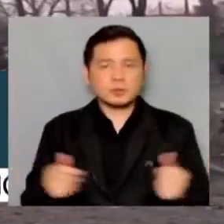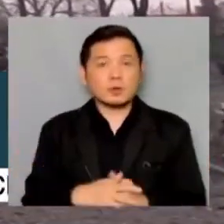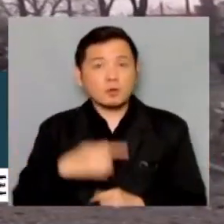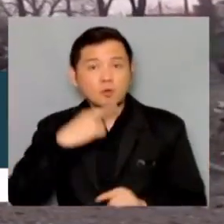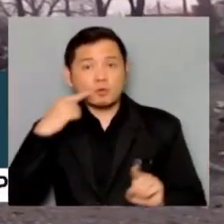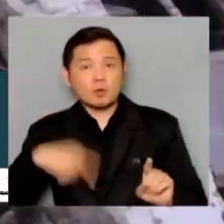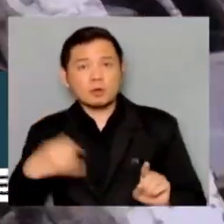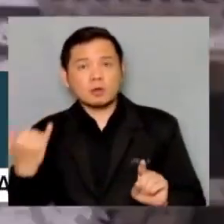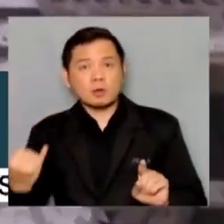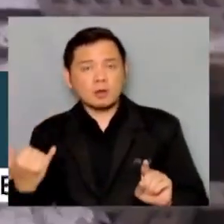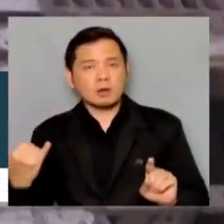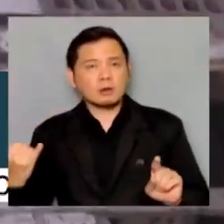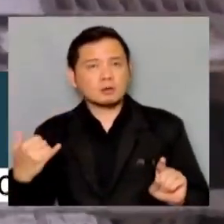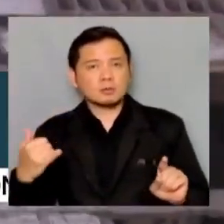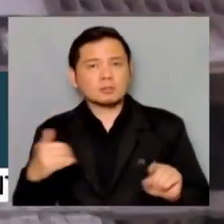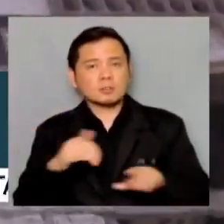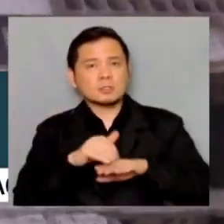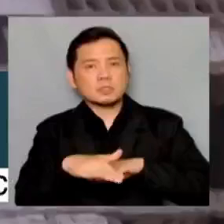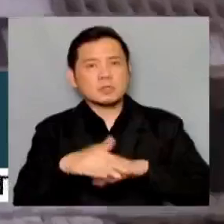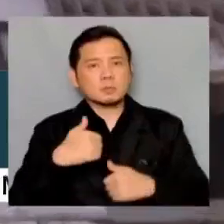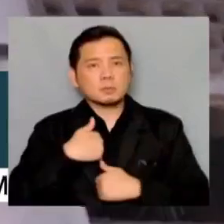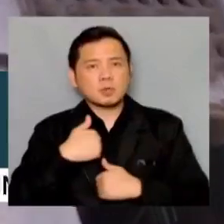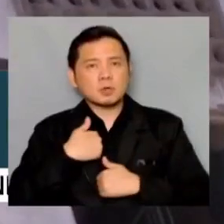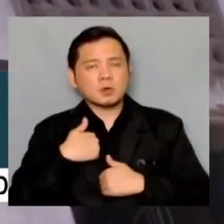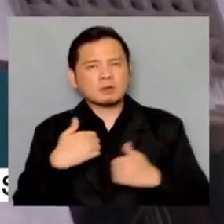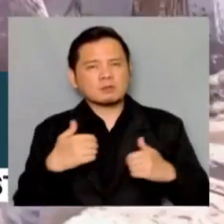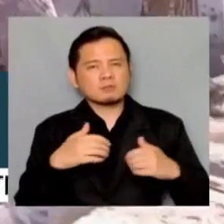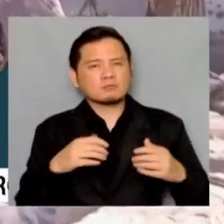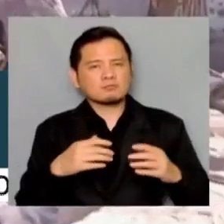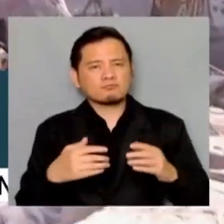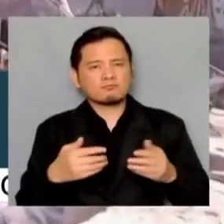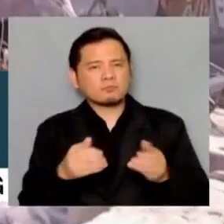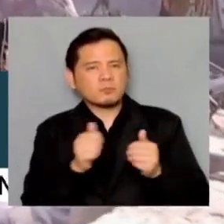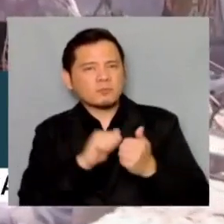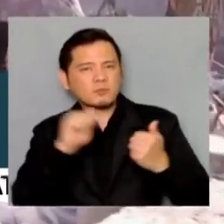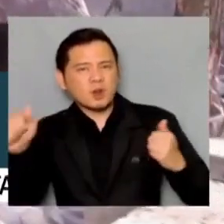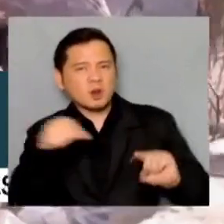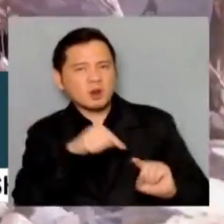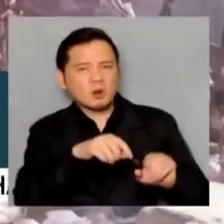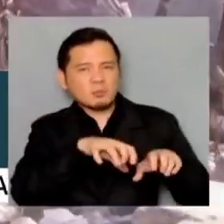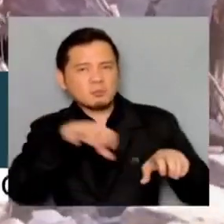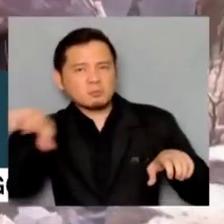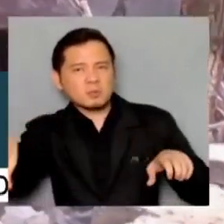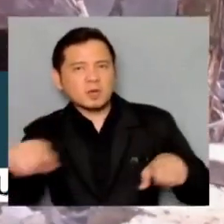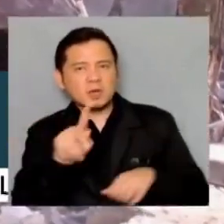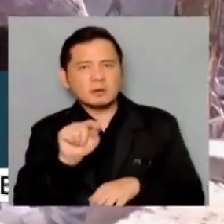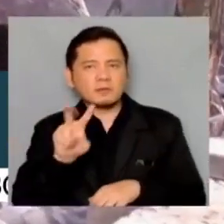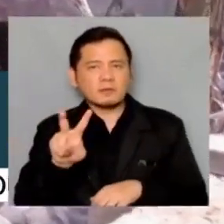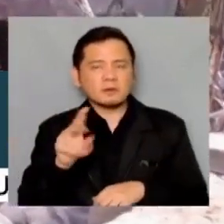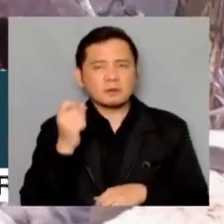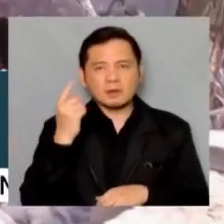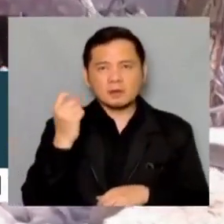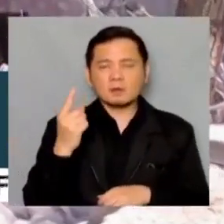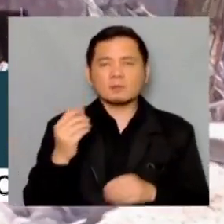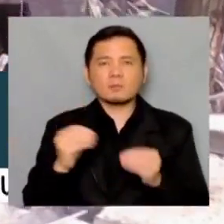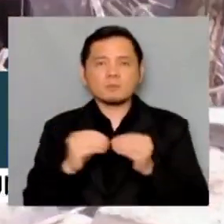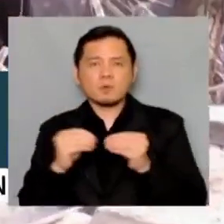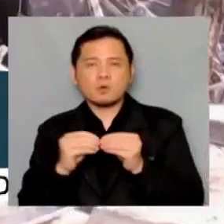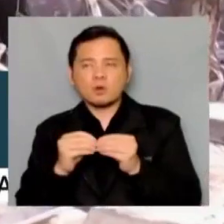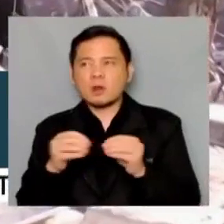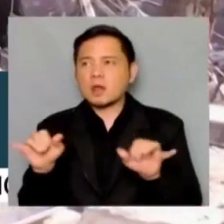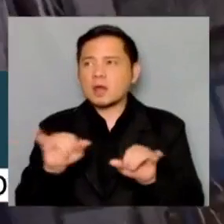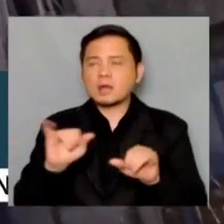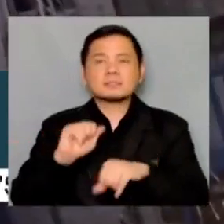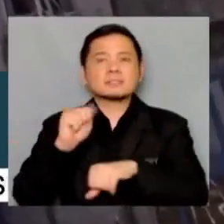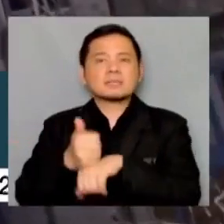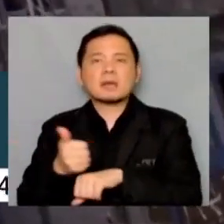moving a small number of troops away from Kyiv, but it says this is more of a repositioning than a retreat. The